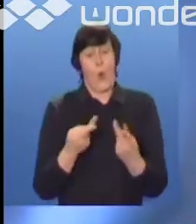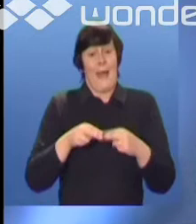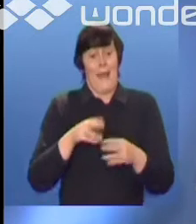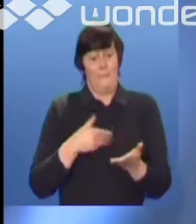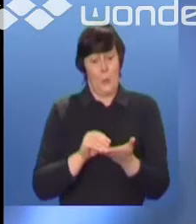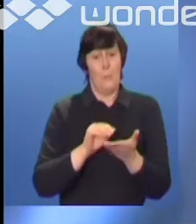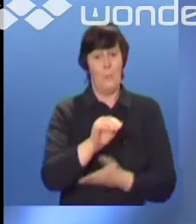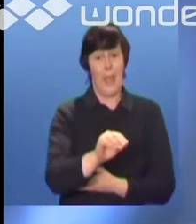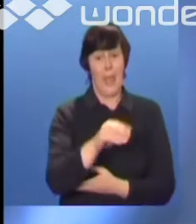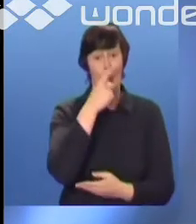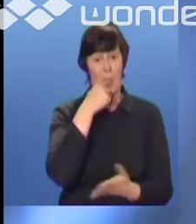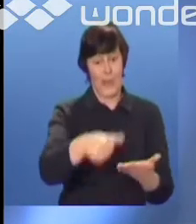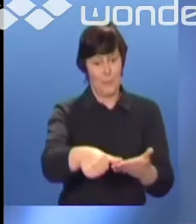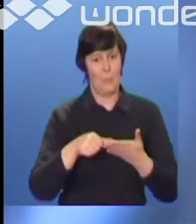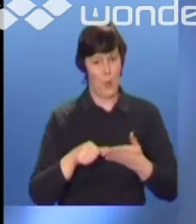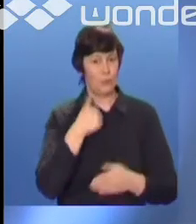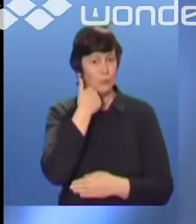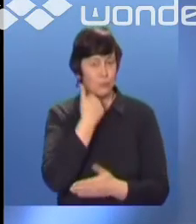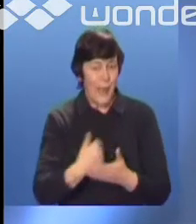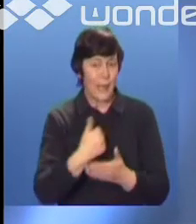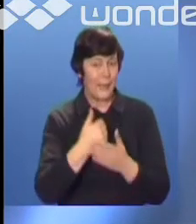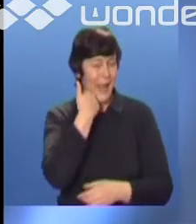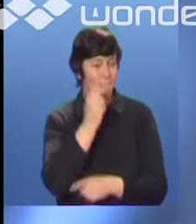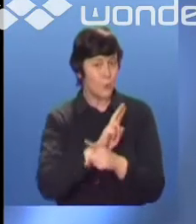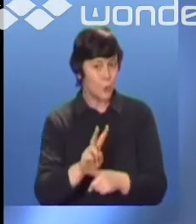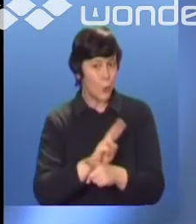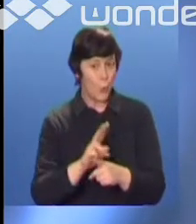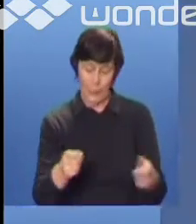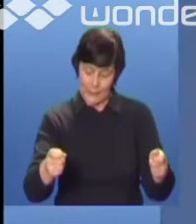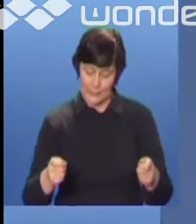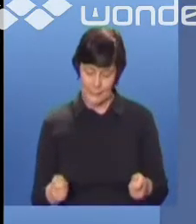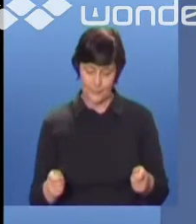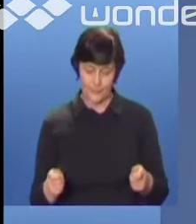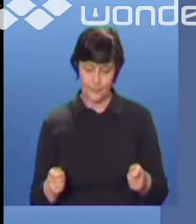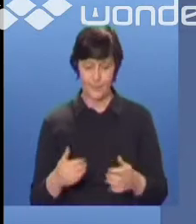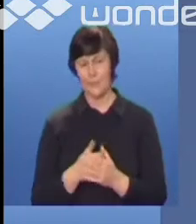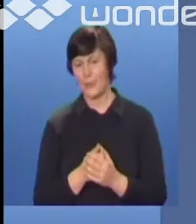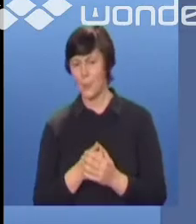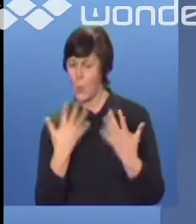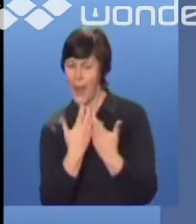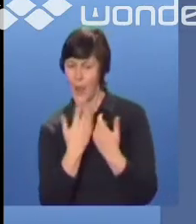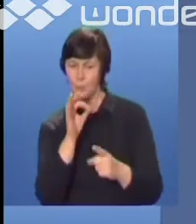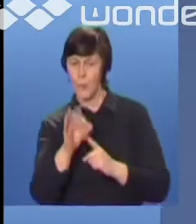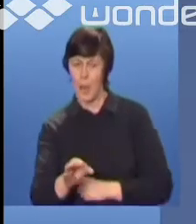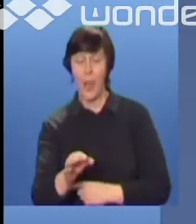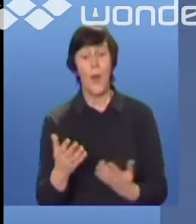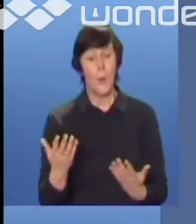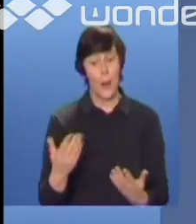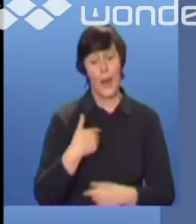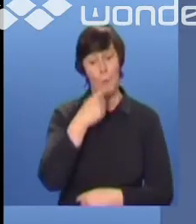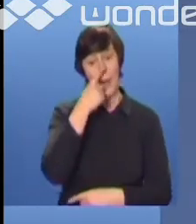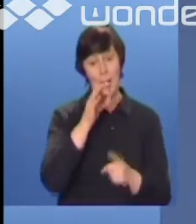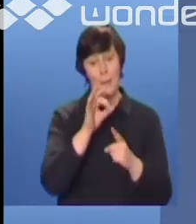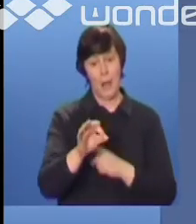So, how exactly do you apply for properties using the scheme? Richard. OK, well, people can apply for a maximum of